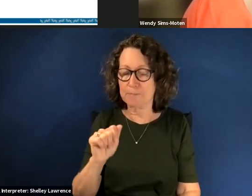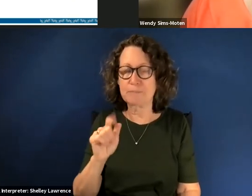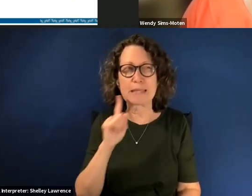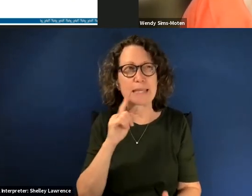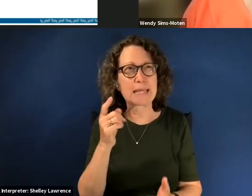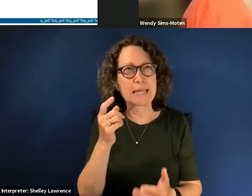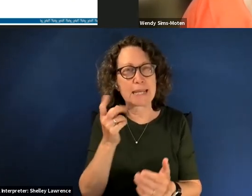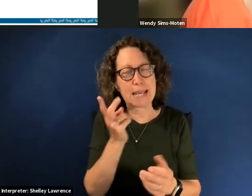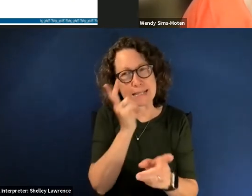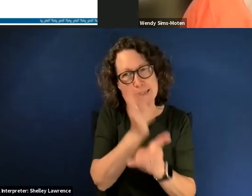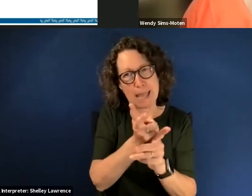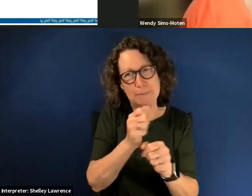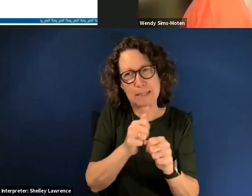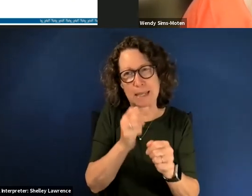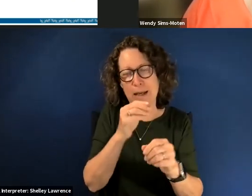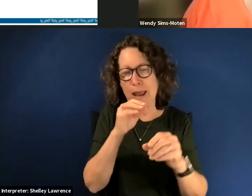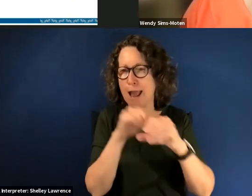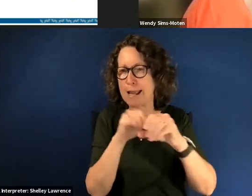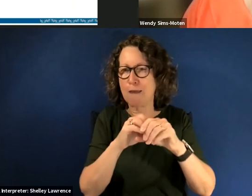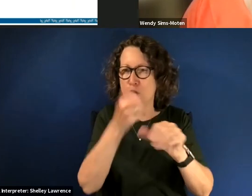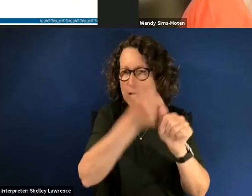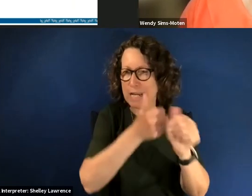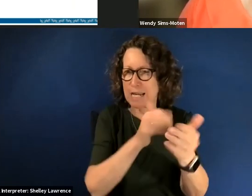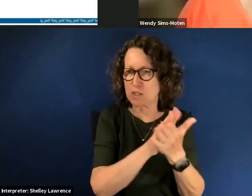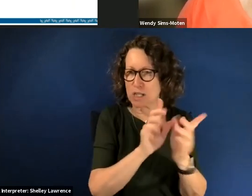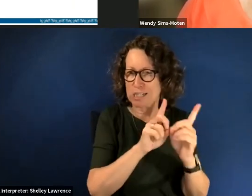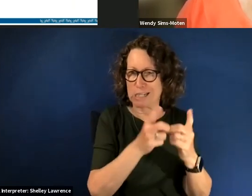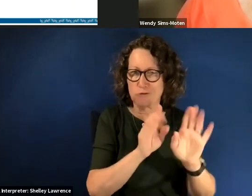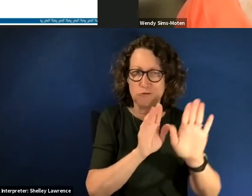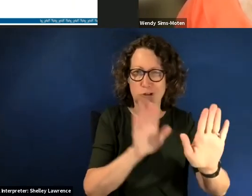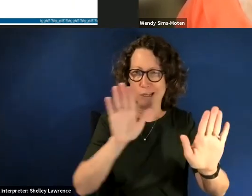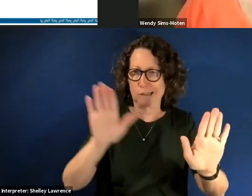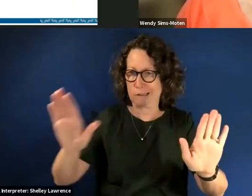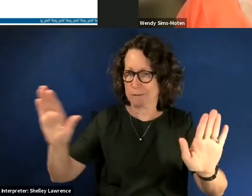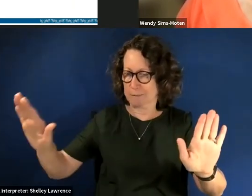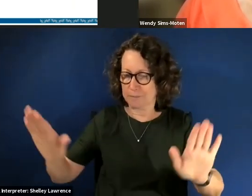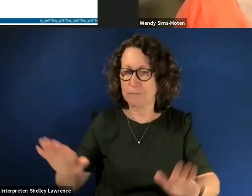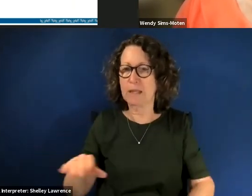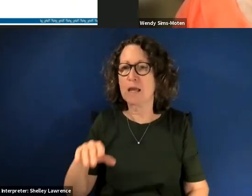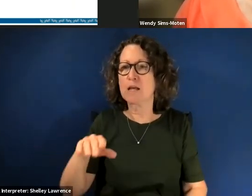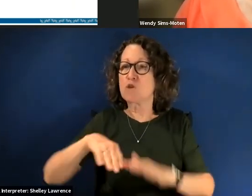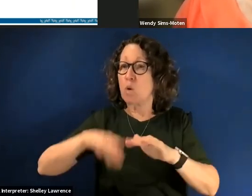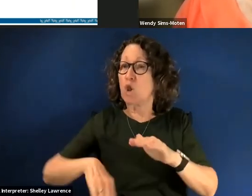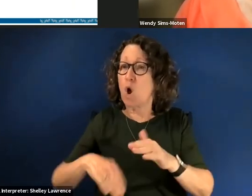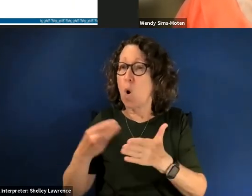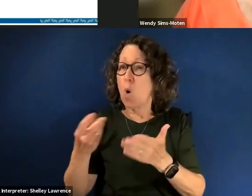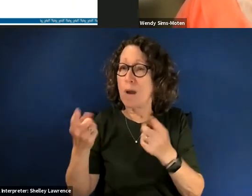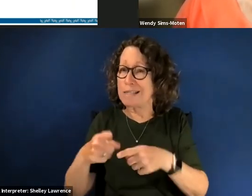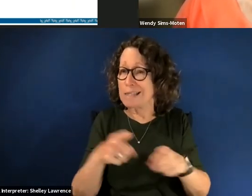held in an account for each district to use. So low incidence funds